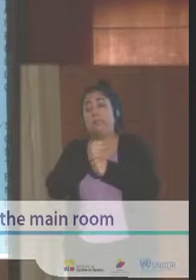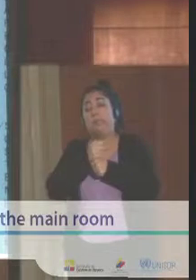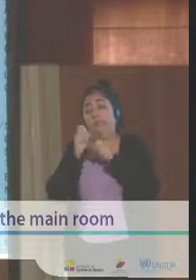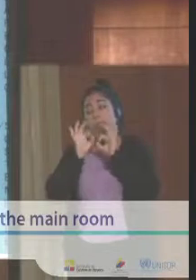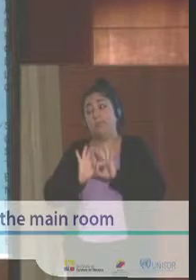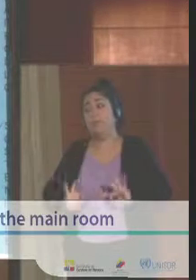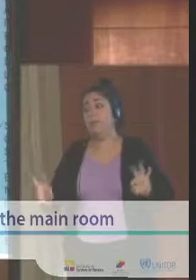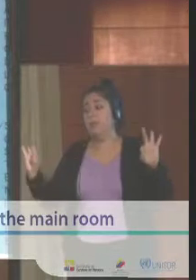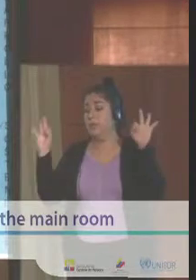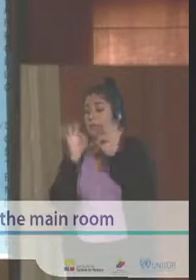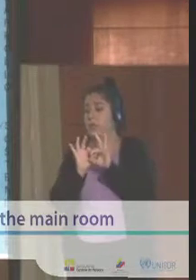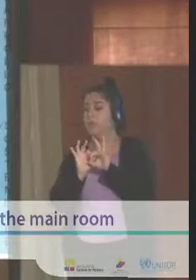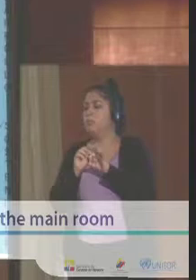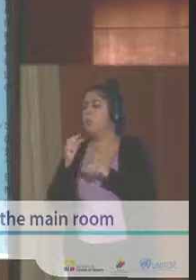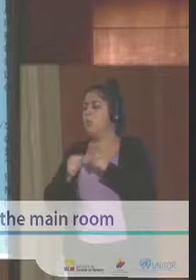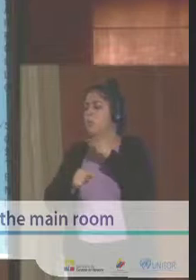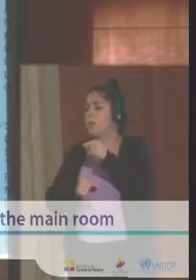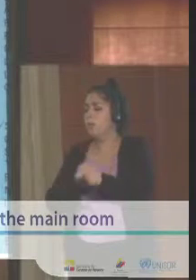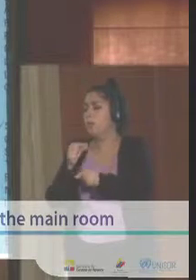begin